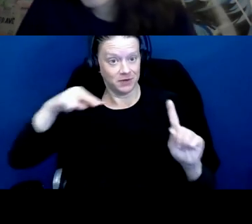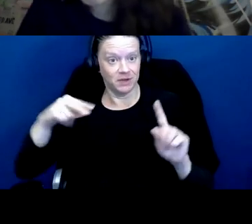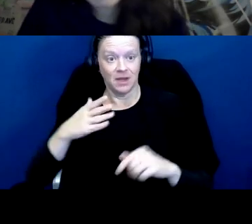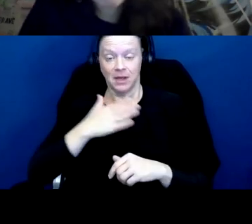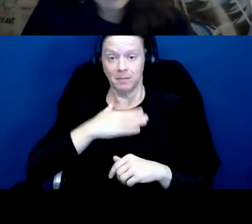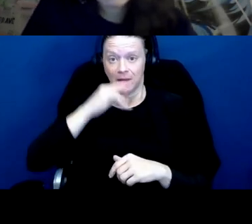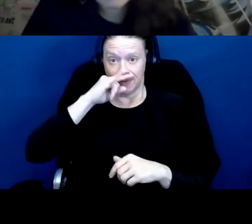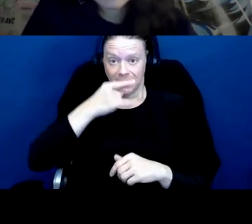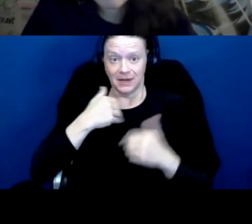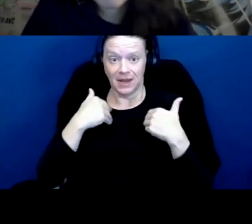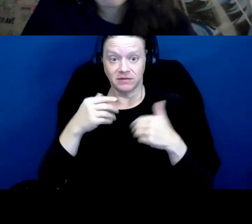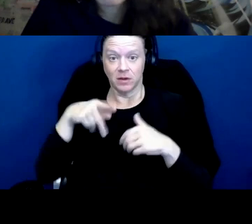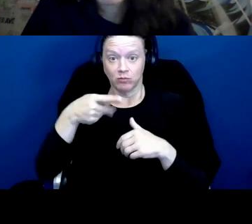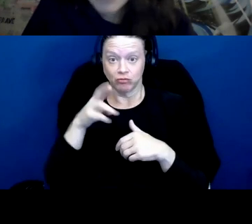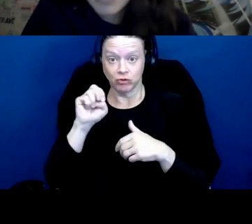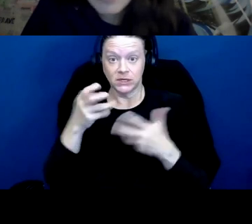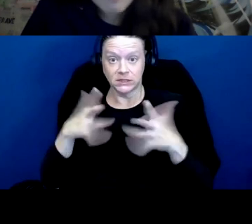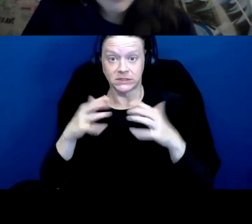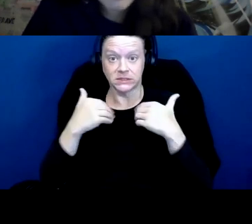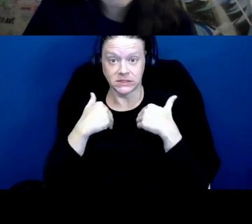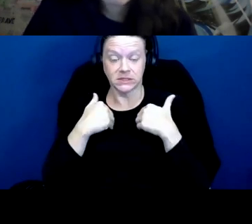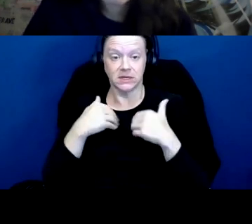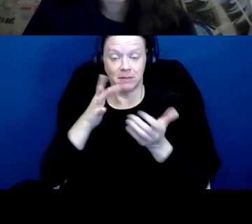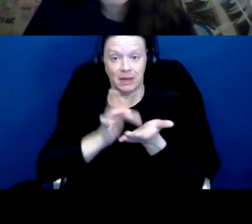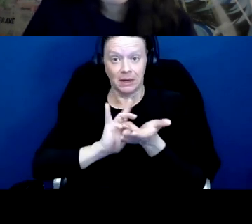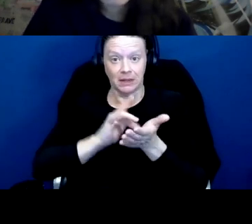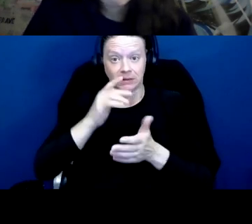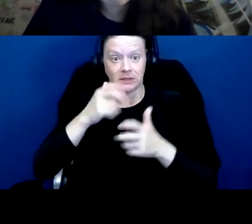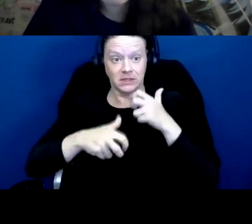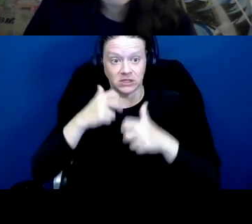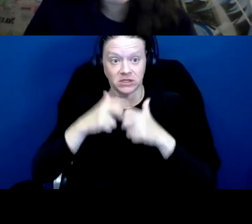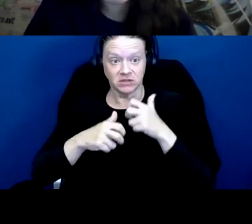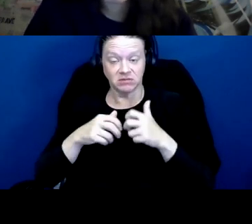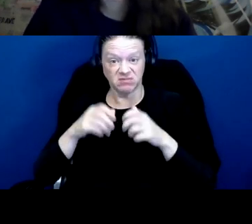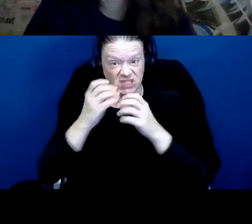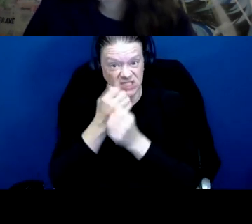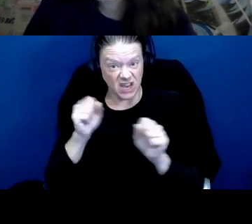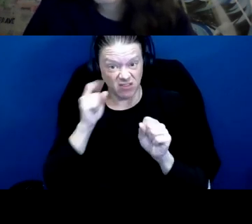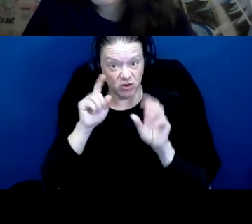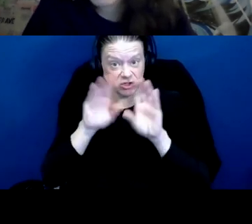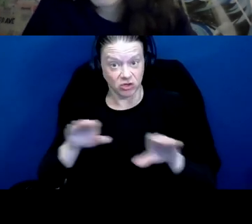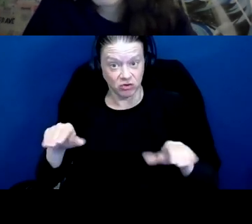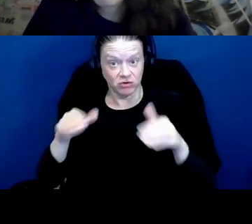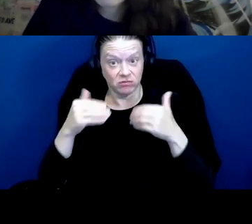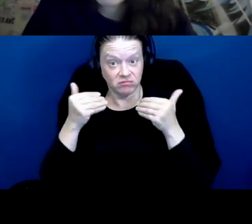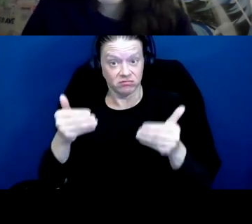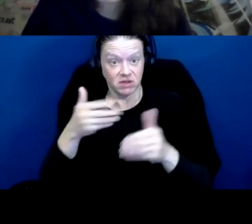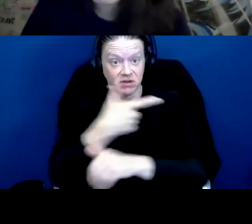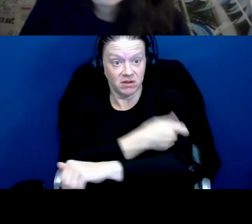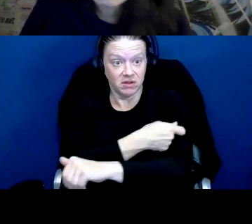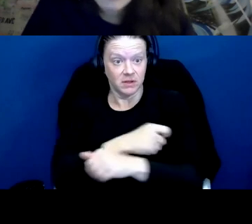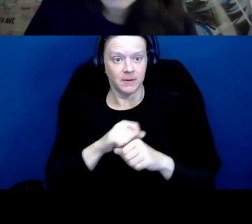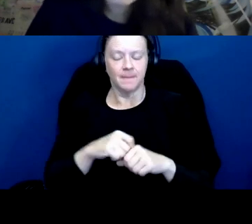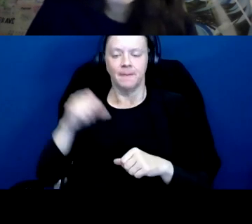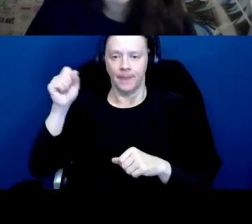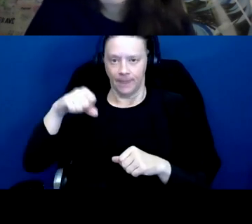it safe to get vaccinated? Yes, the vaccine is safe in children with pre-existing conditions. In